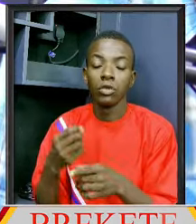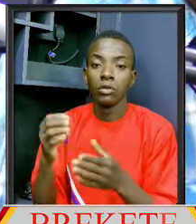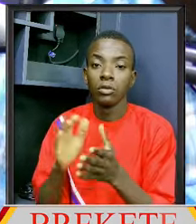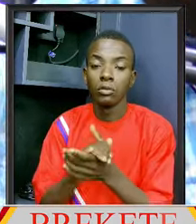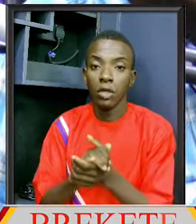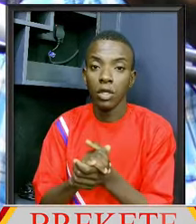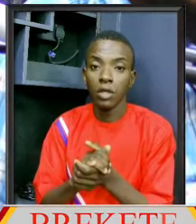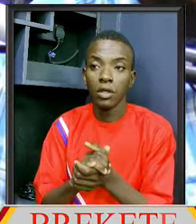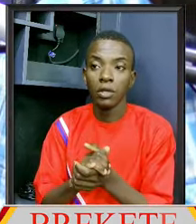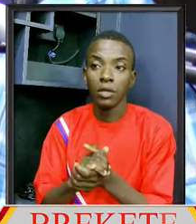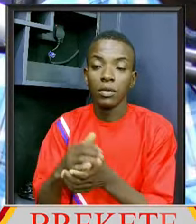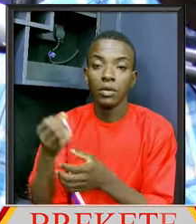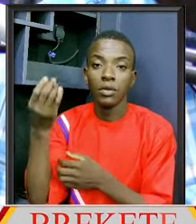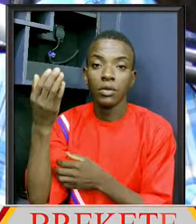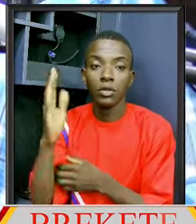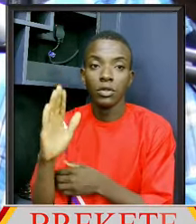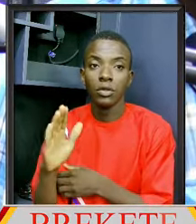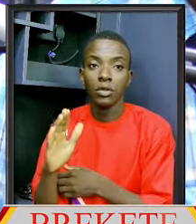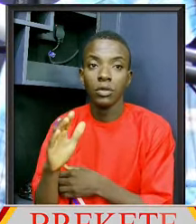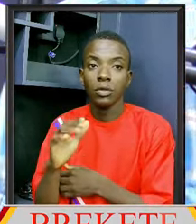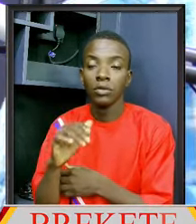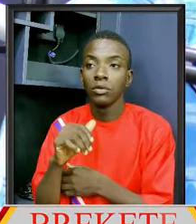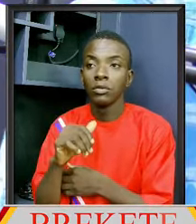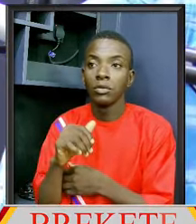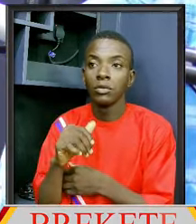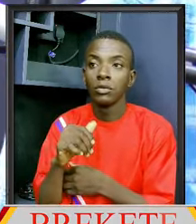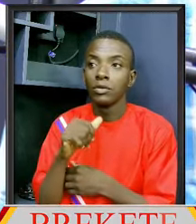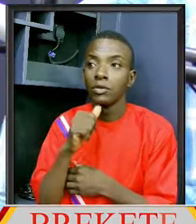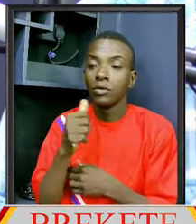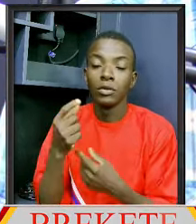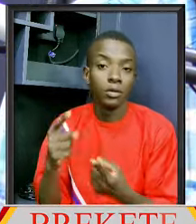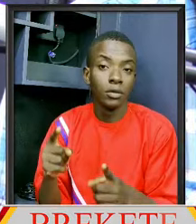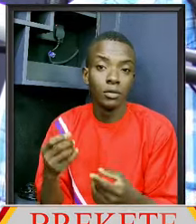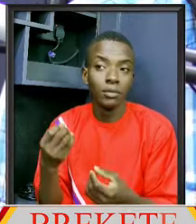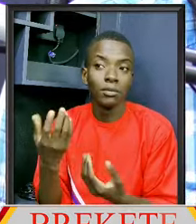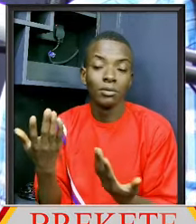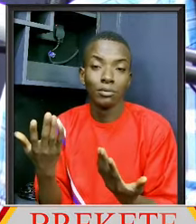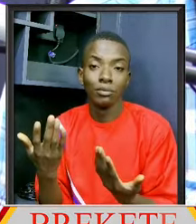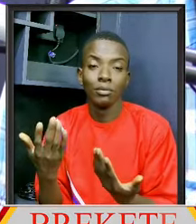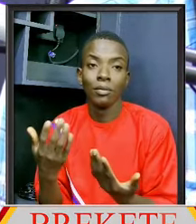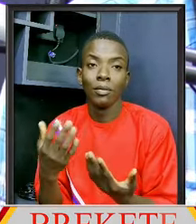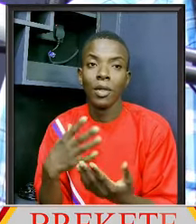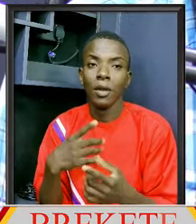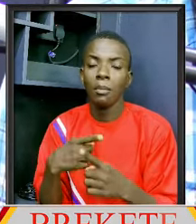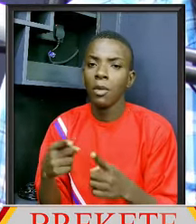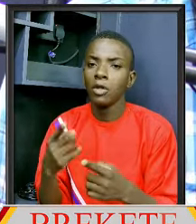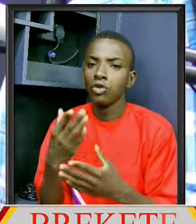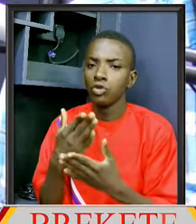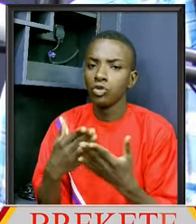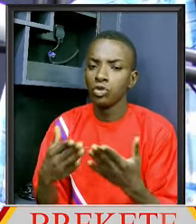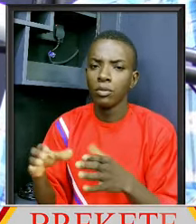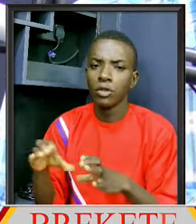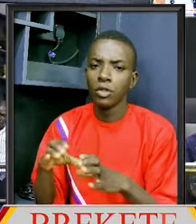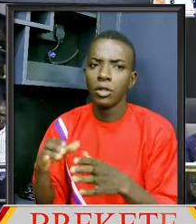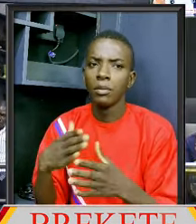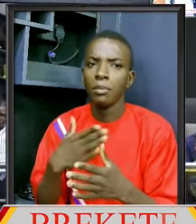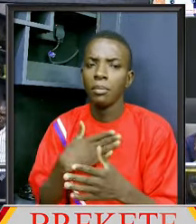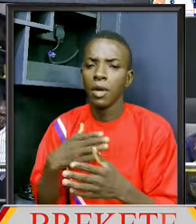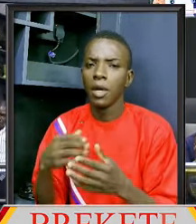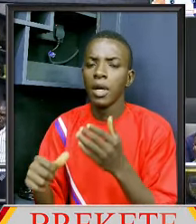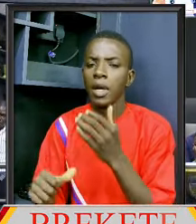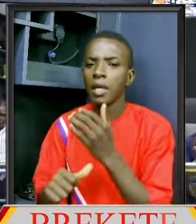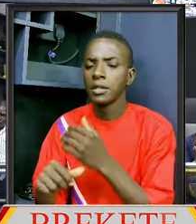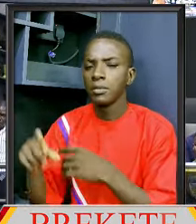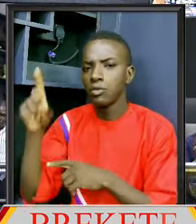You know, yes, I know do. And nothing happened, everything. Yeah, lucky. Yes. And but some did, like my